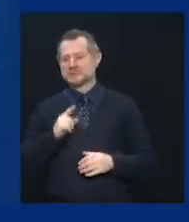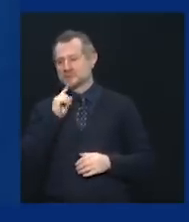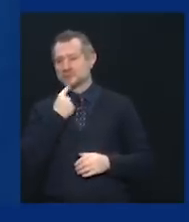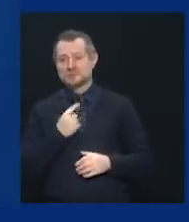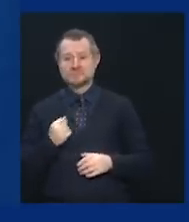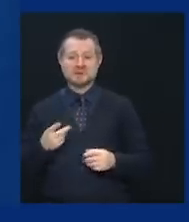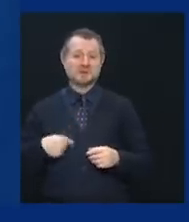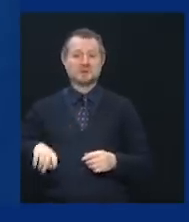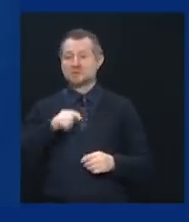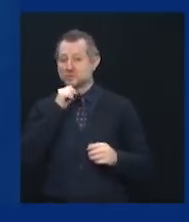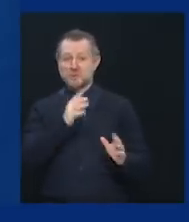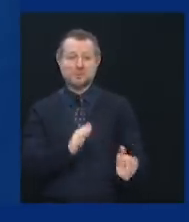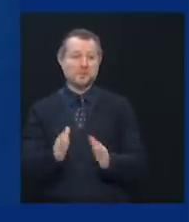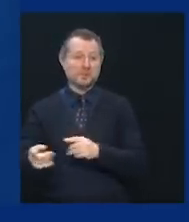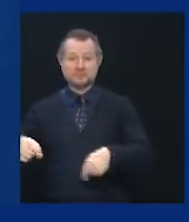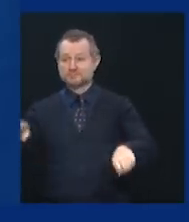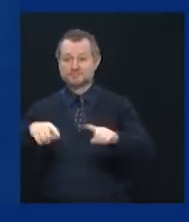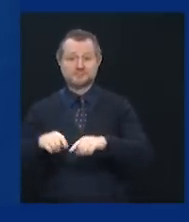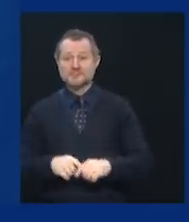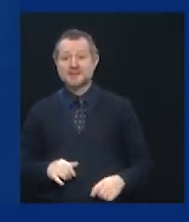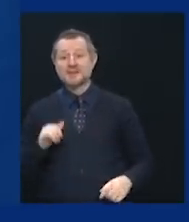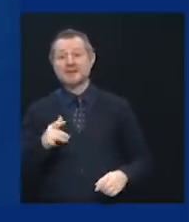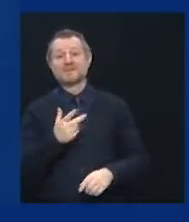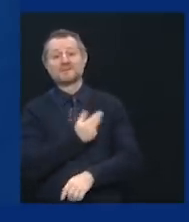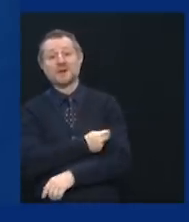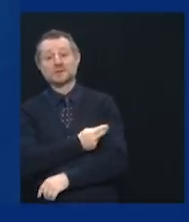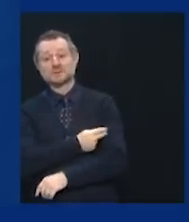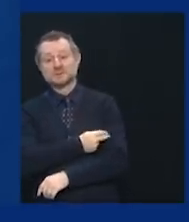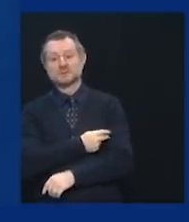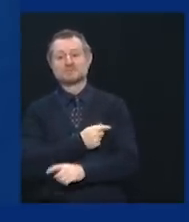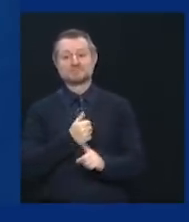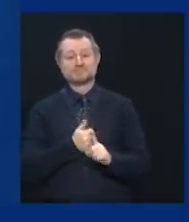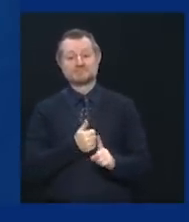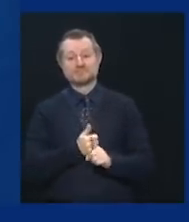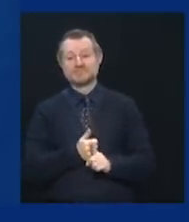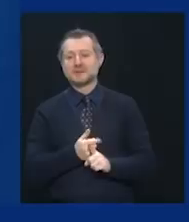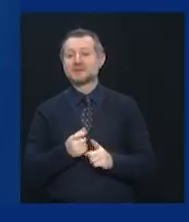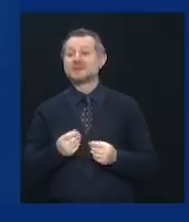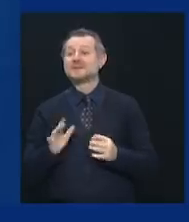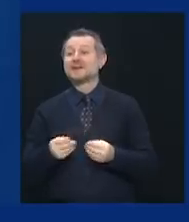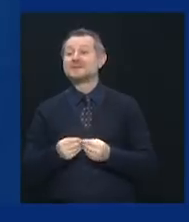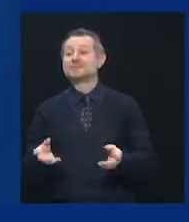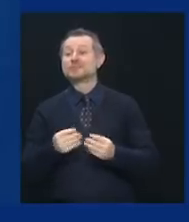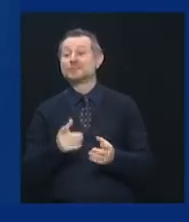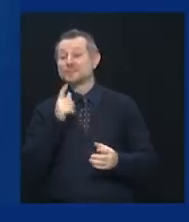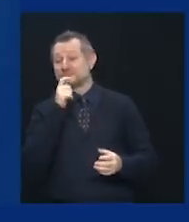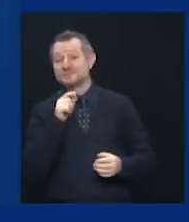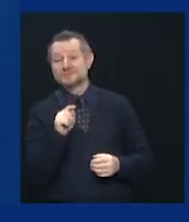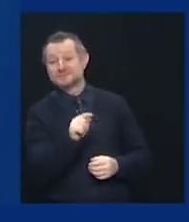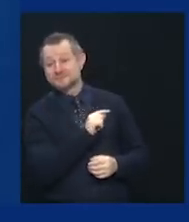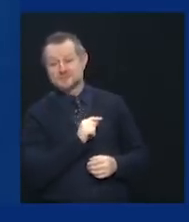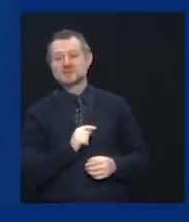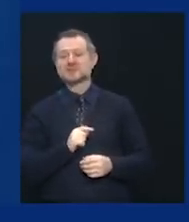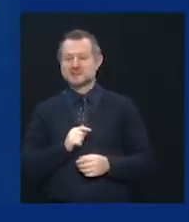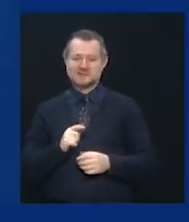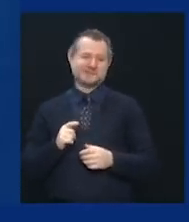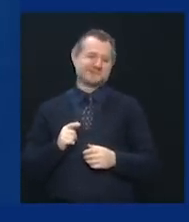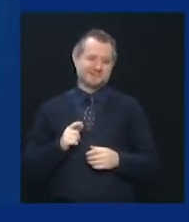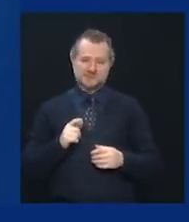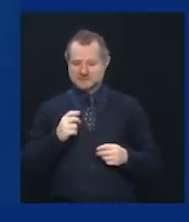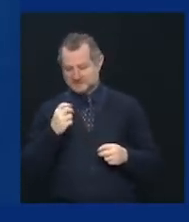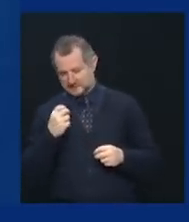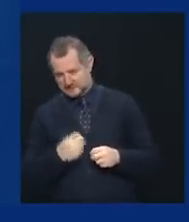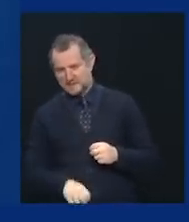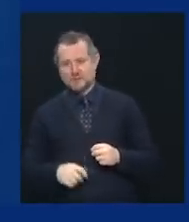prepared, that the vaccine administration and delivery was going to be more testing than anything we had done